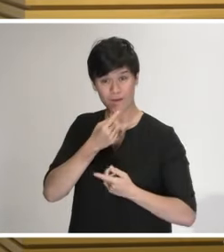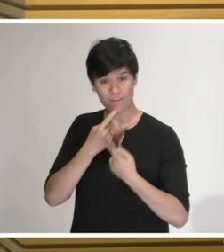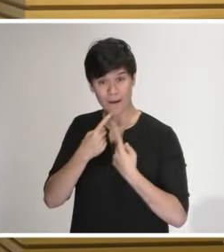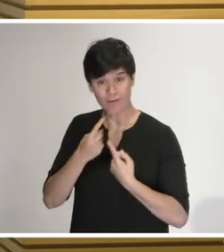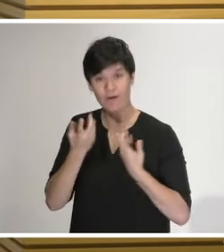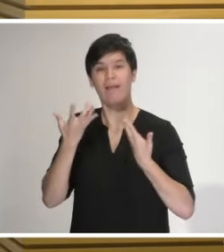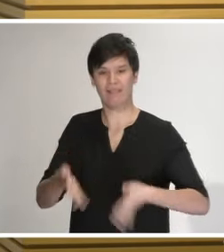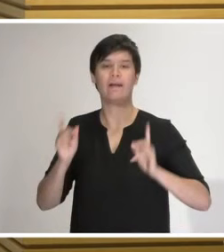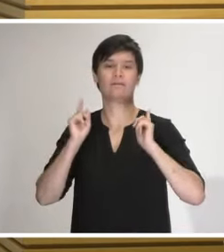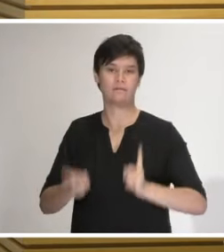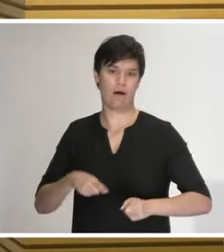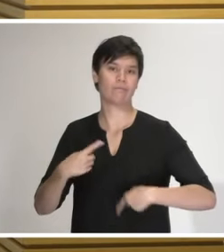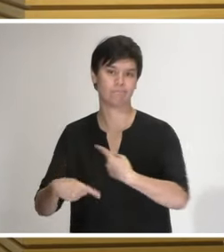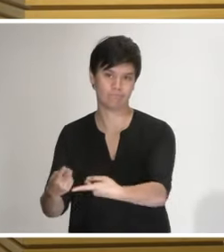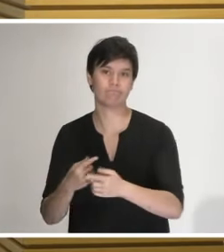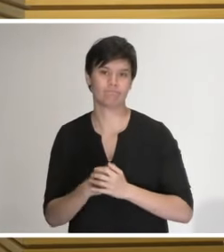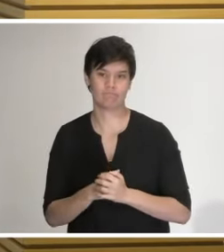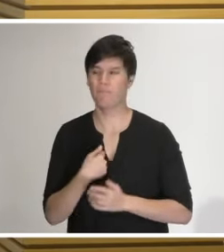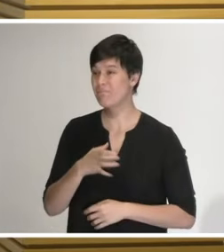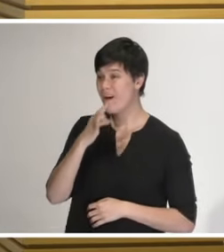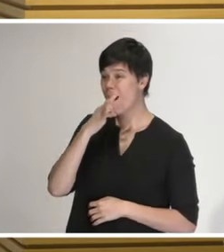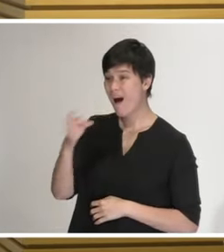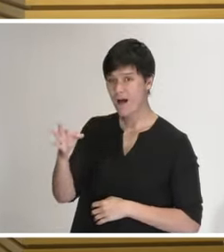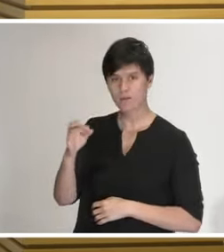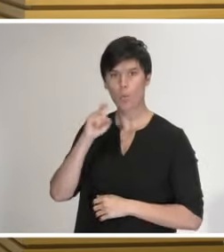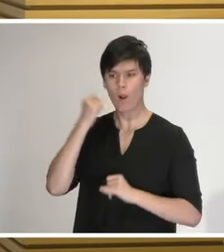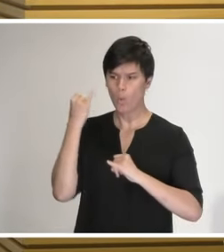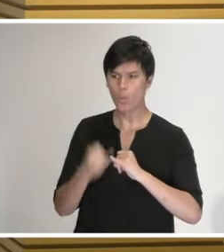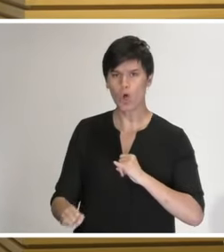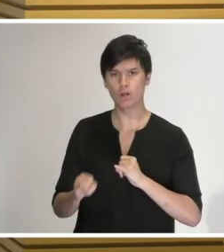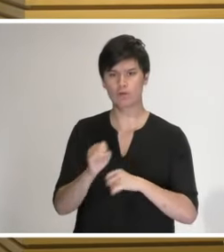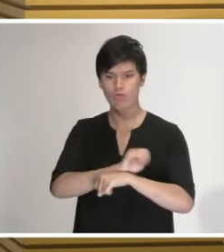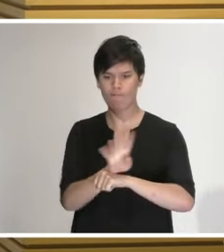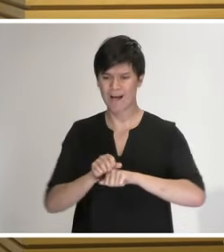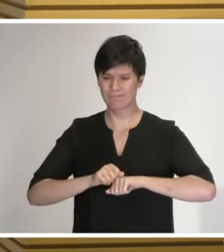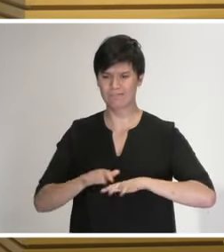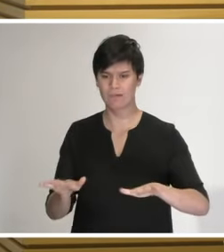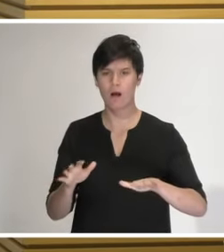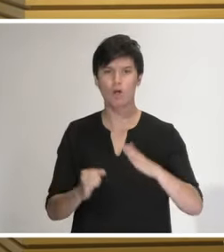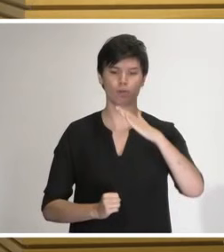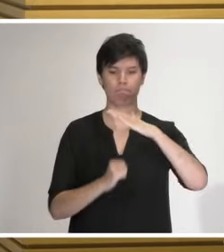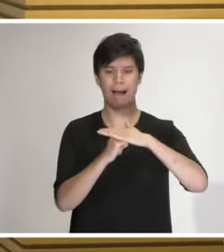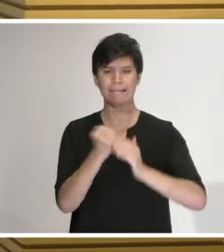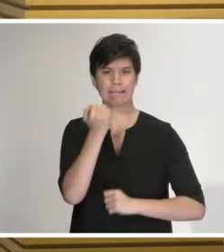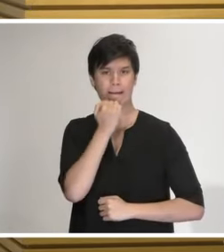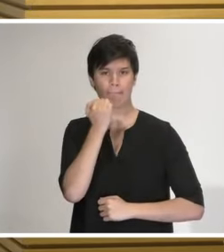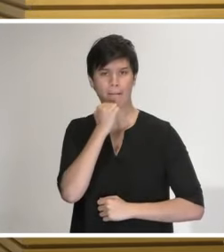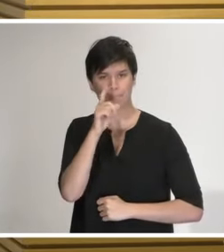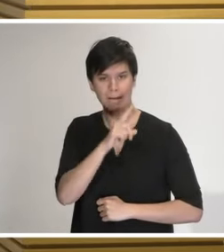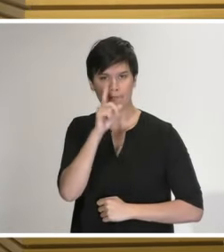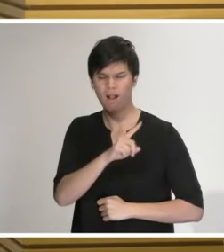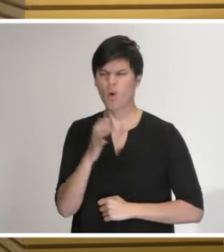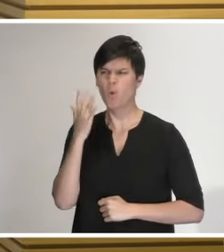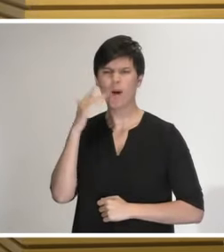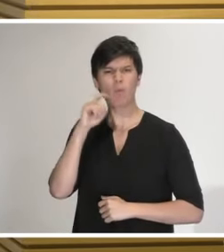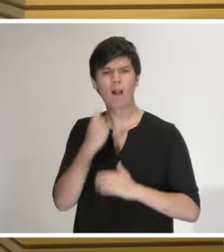expected to peak with new cases, and when will we know if lockdown is working? Well, Caroline and I were talking about this earlier on.